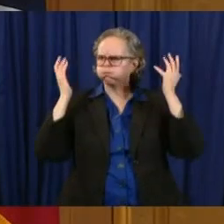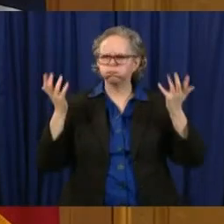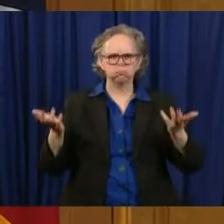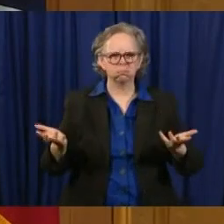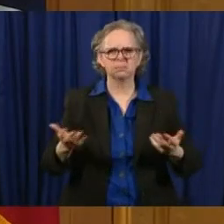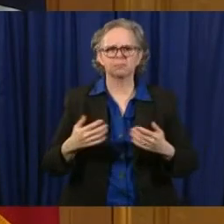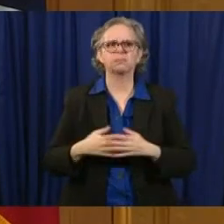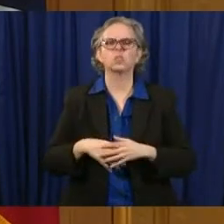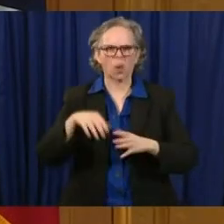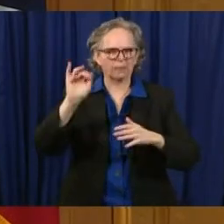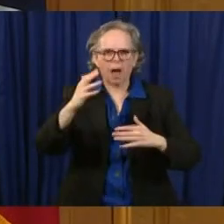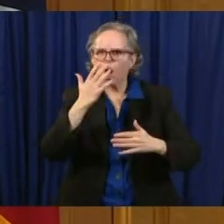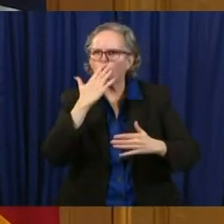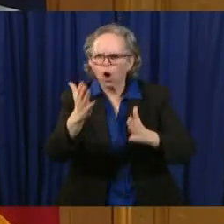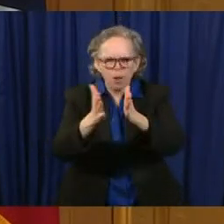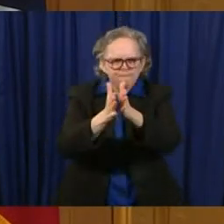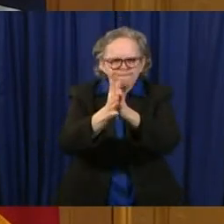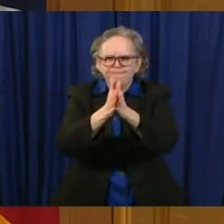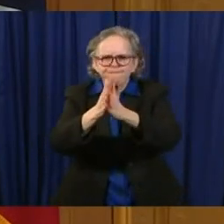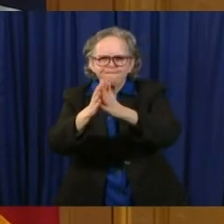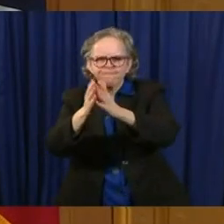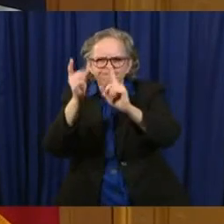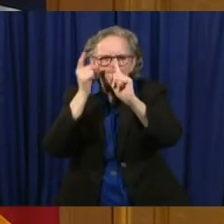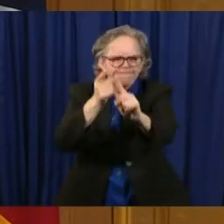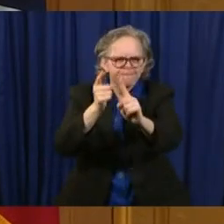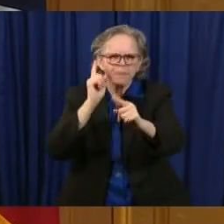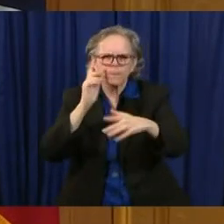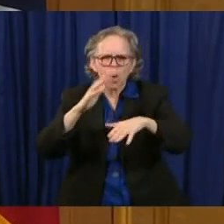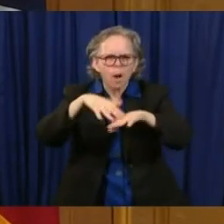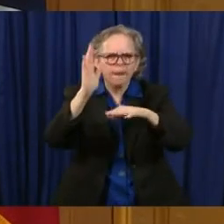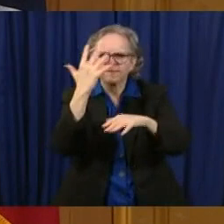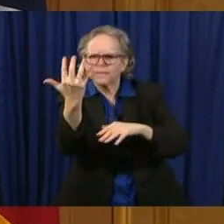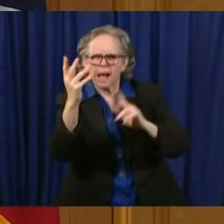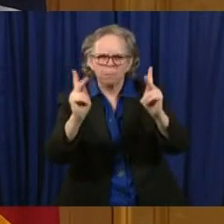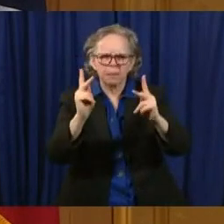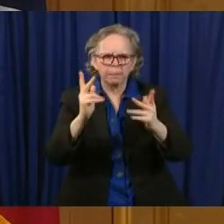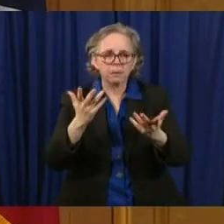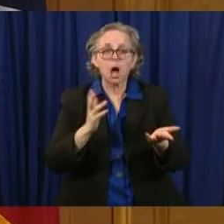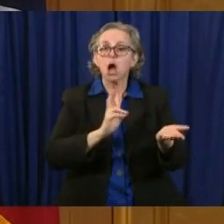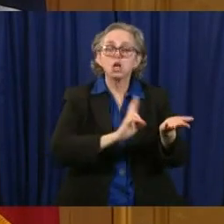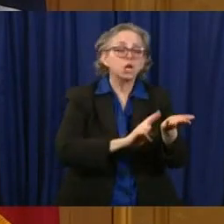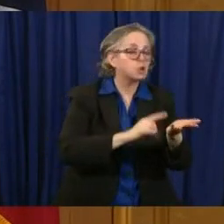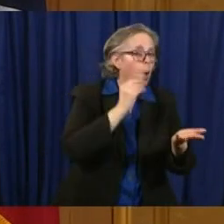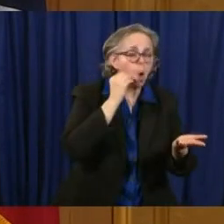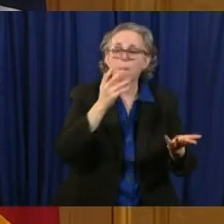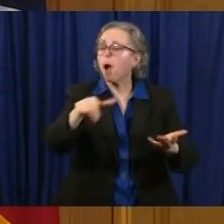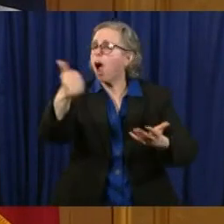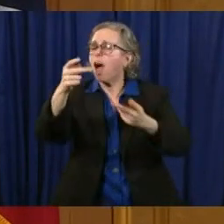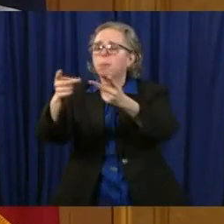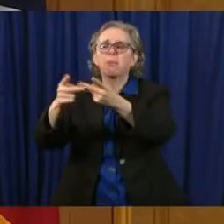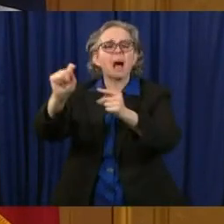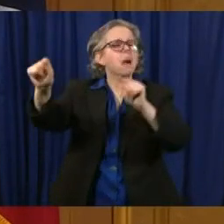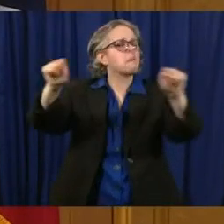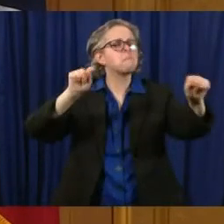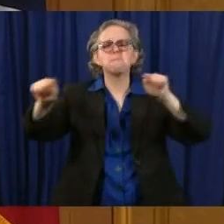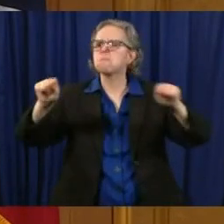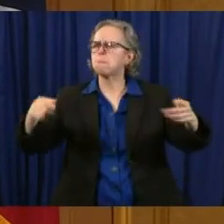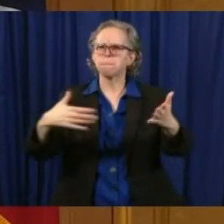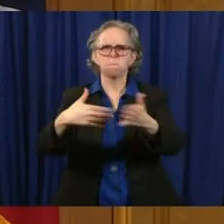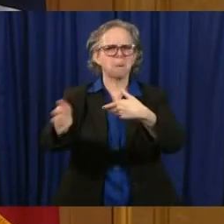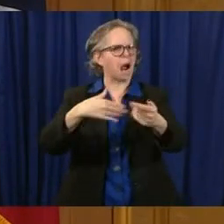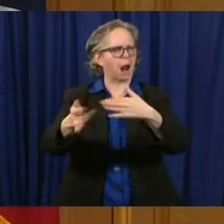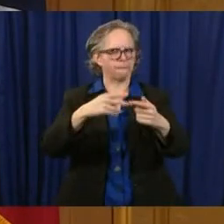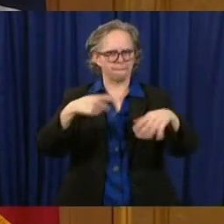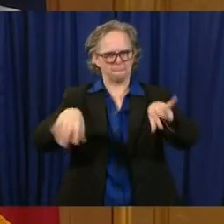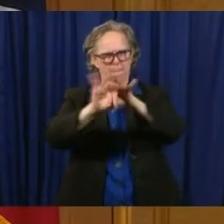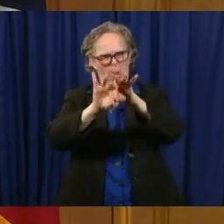to do, whether we have anybody in a nursing home or do not. There are friends I know who we have not